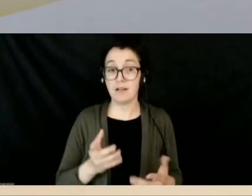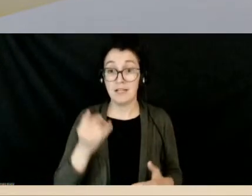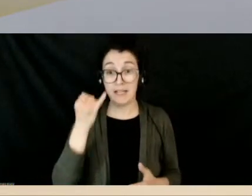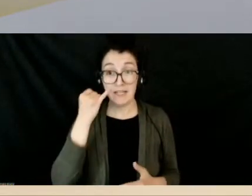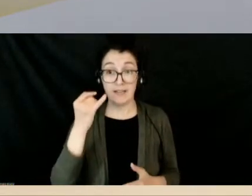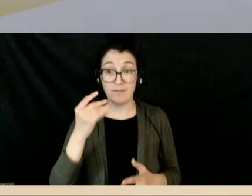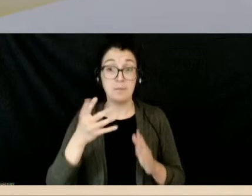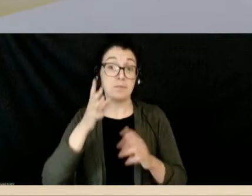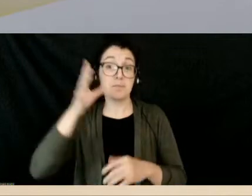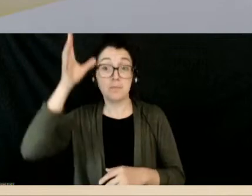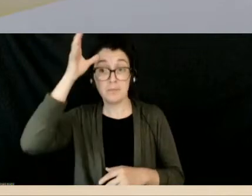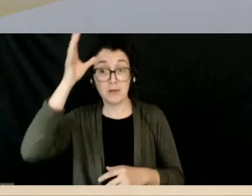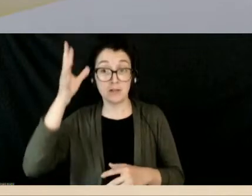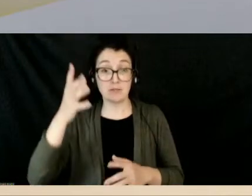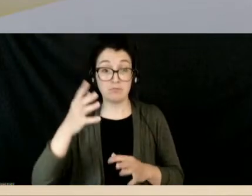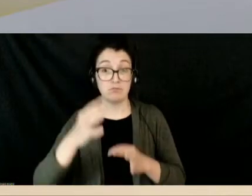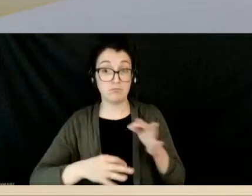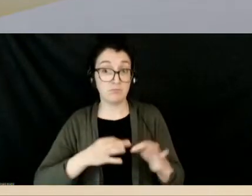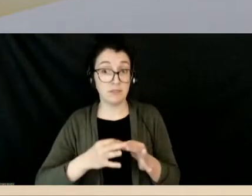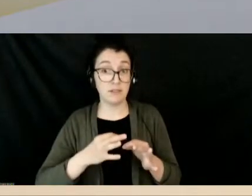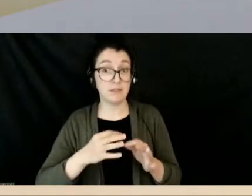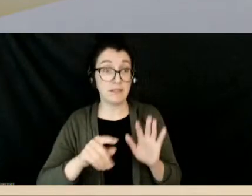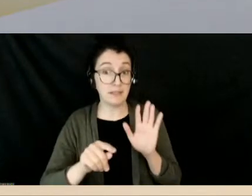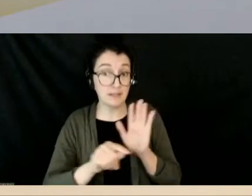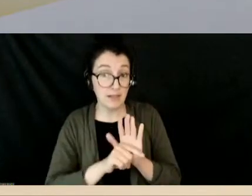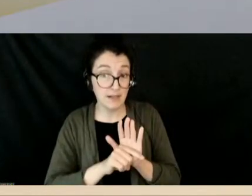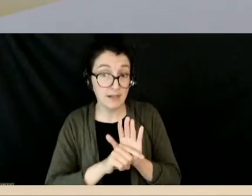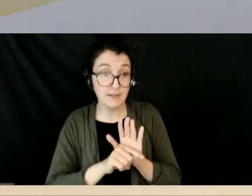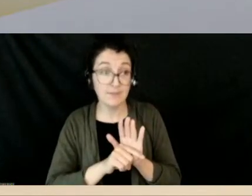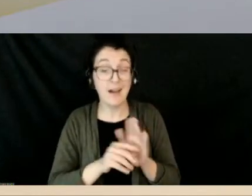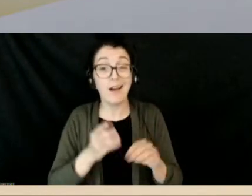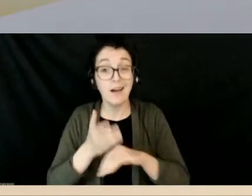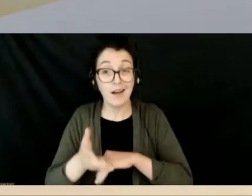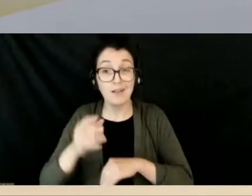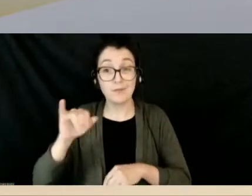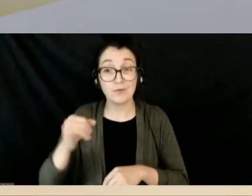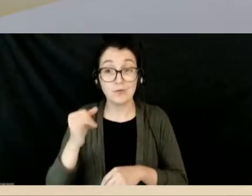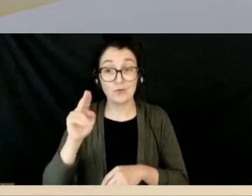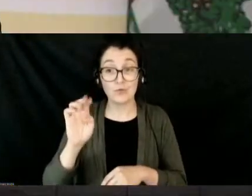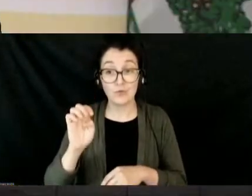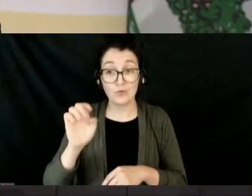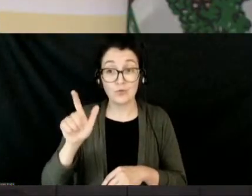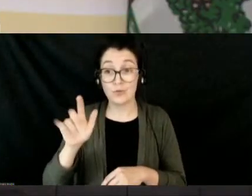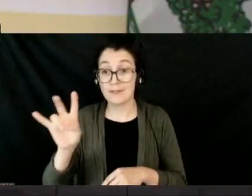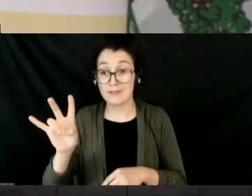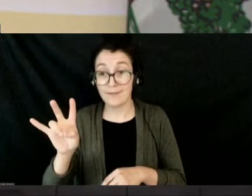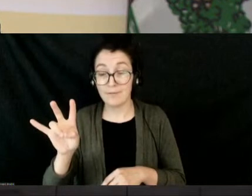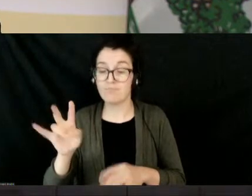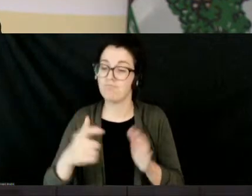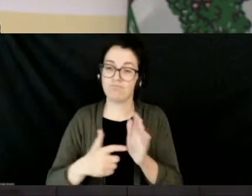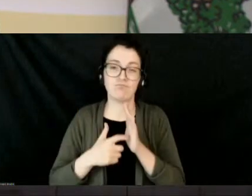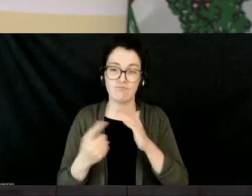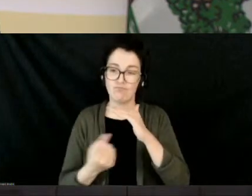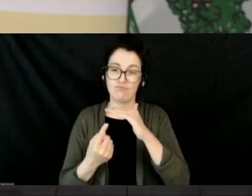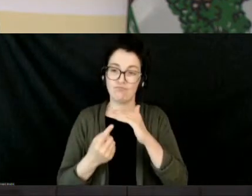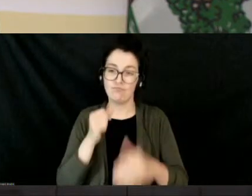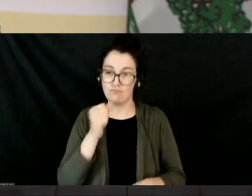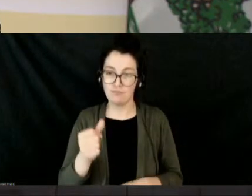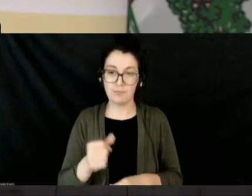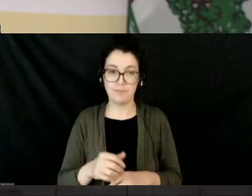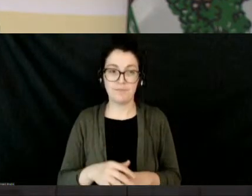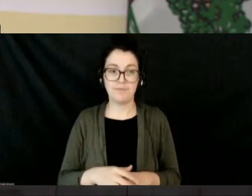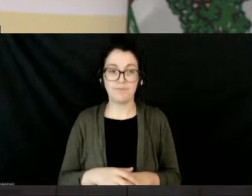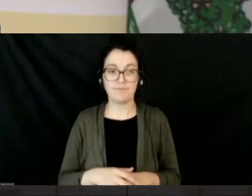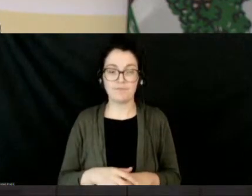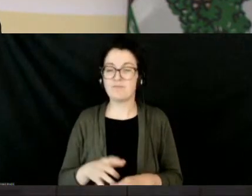self-isolation after June 27th within the Atlantic region. So, yeah, so on your self-declaration form that you'll fill out, there will